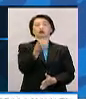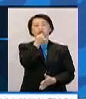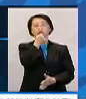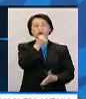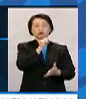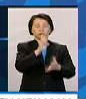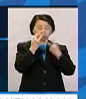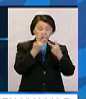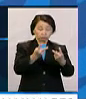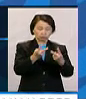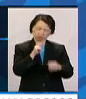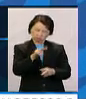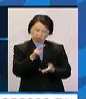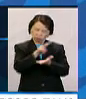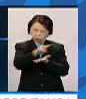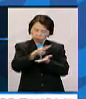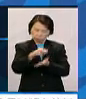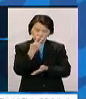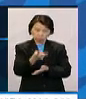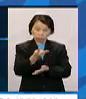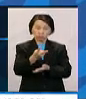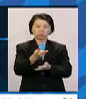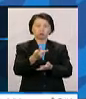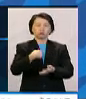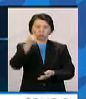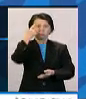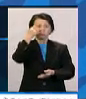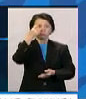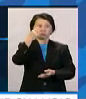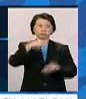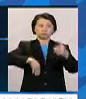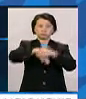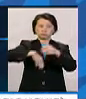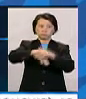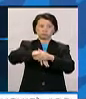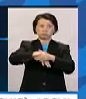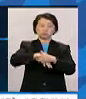just saw the video again. If he understand football,